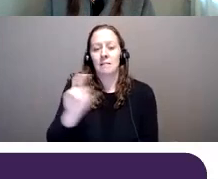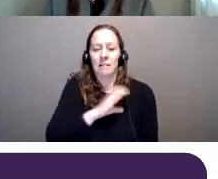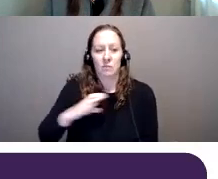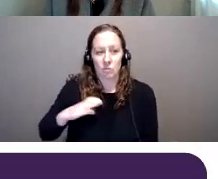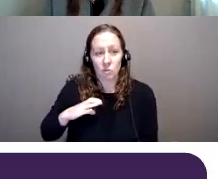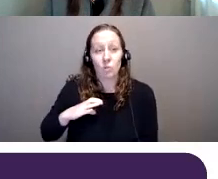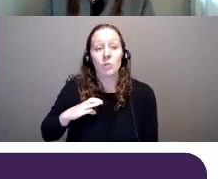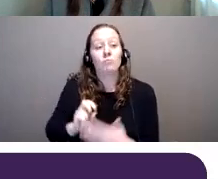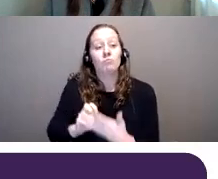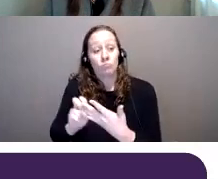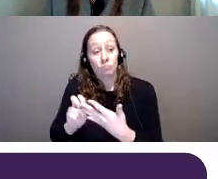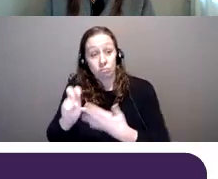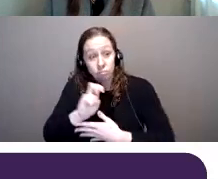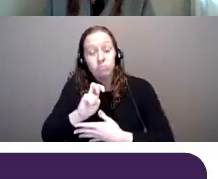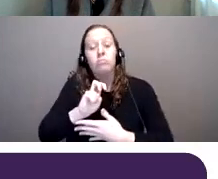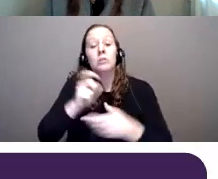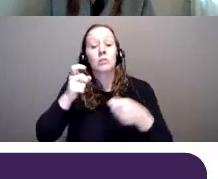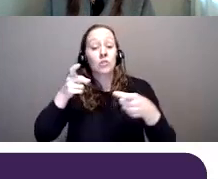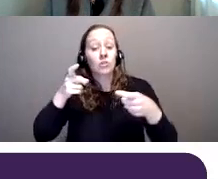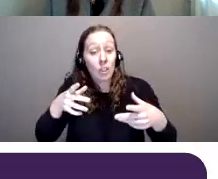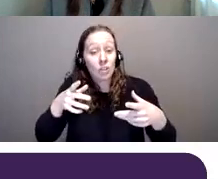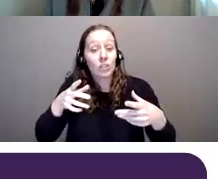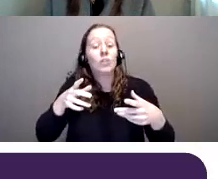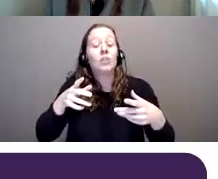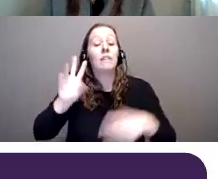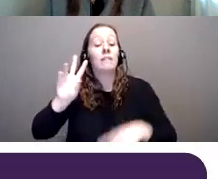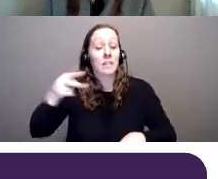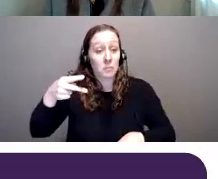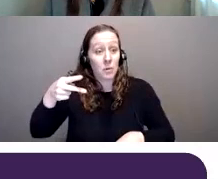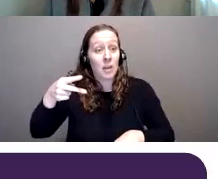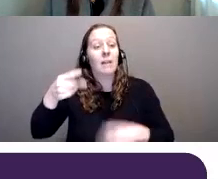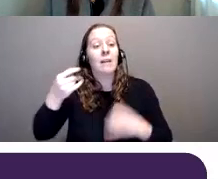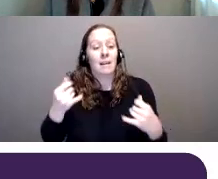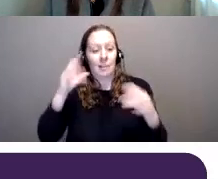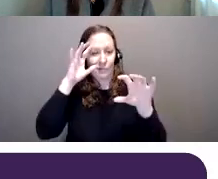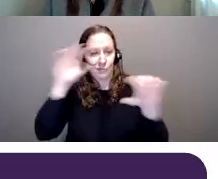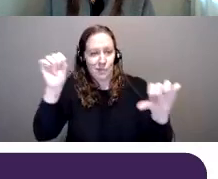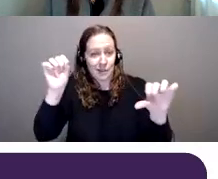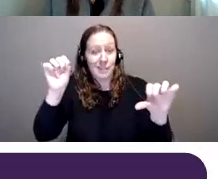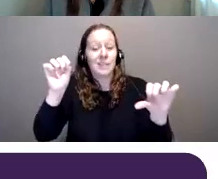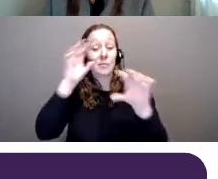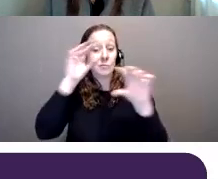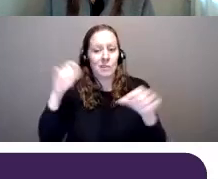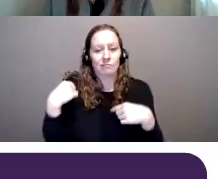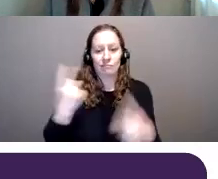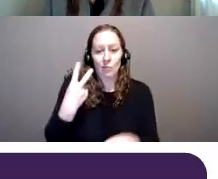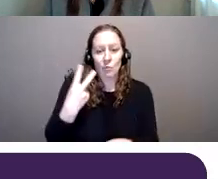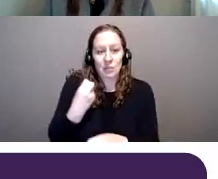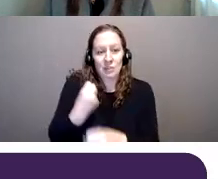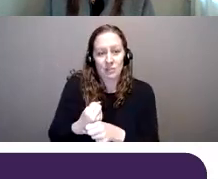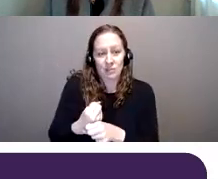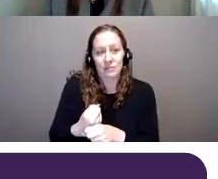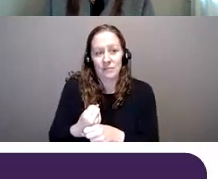way up through the ranks to director, vice president, and now president, of which she has been part of the last 2